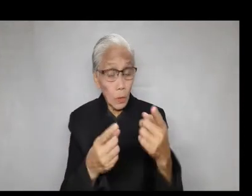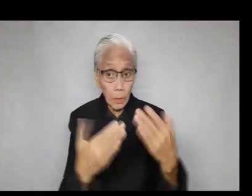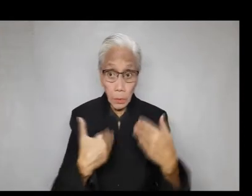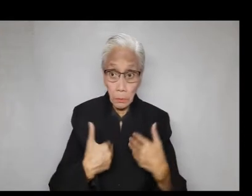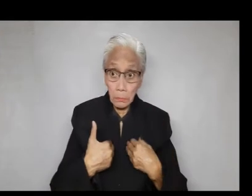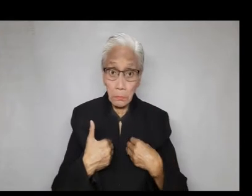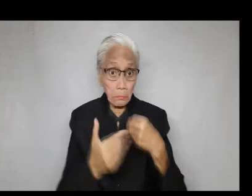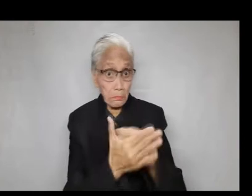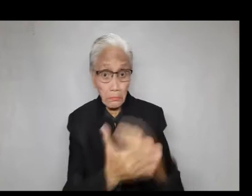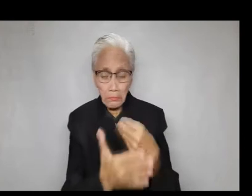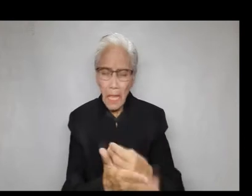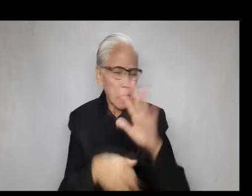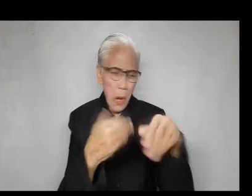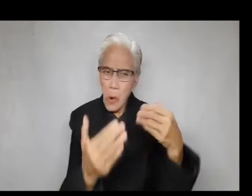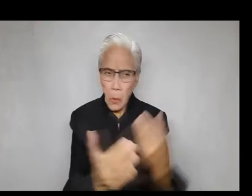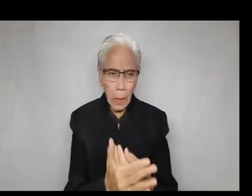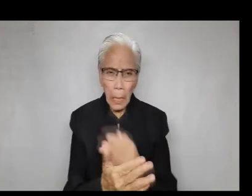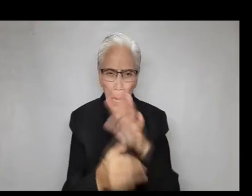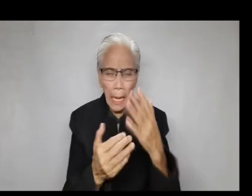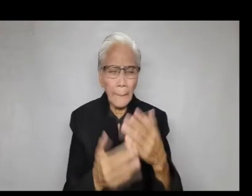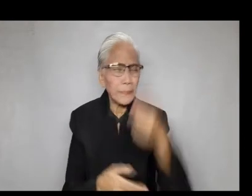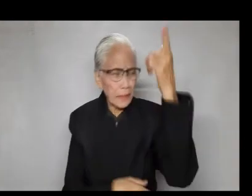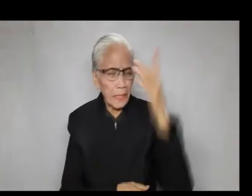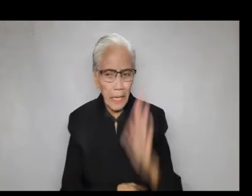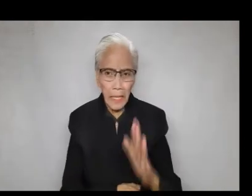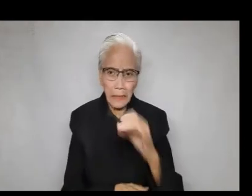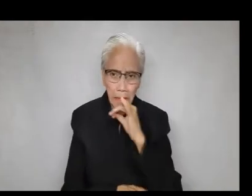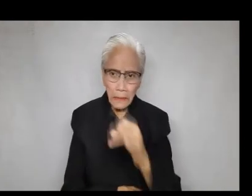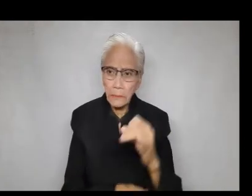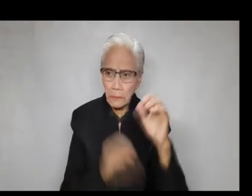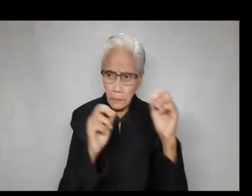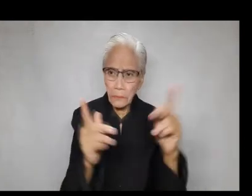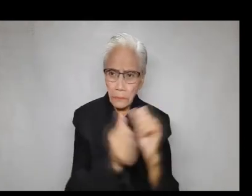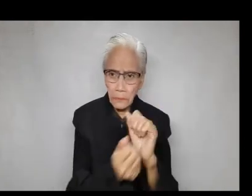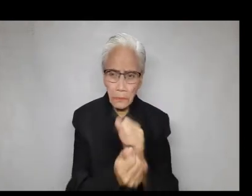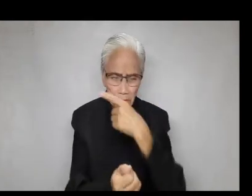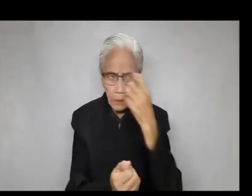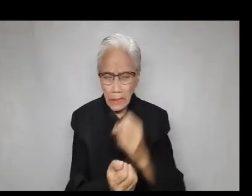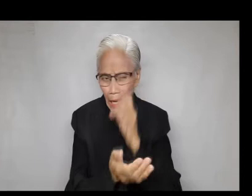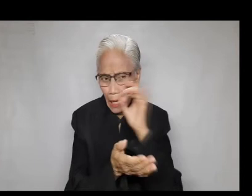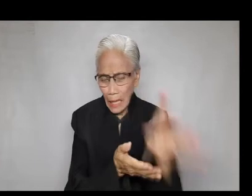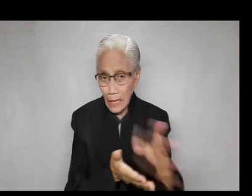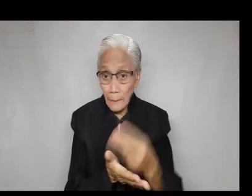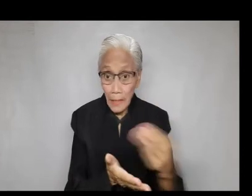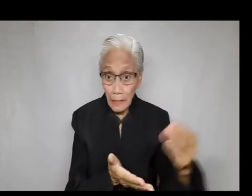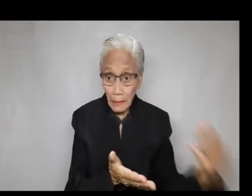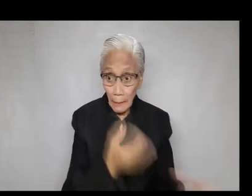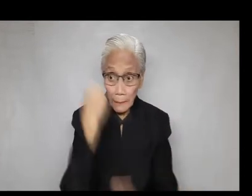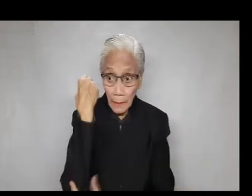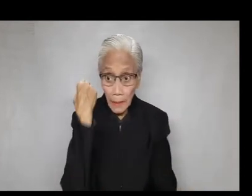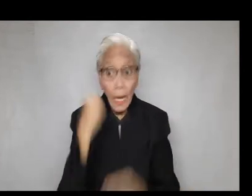spirituality? As long as you have wealth, everything is okay. God is with you because God hates